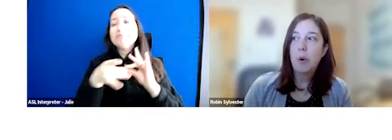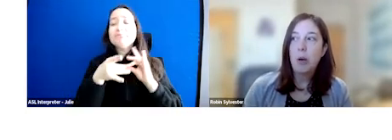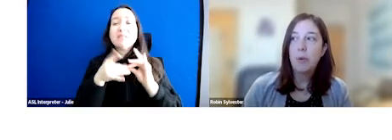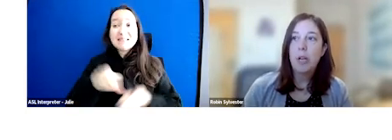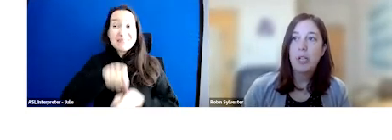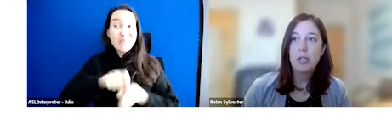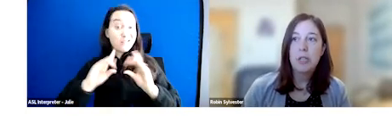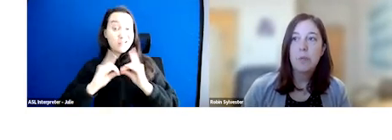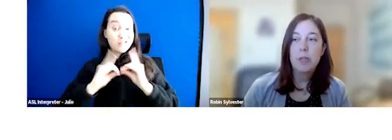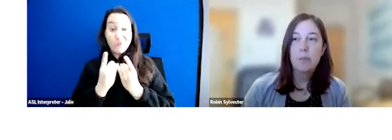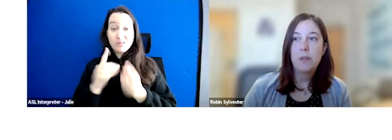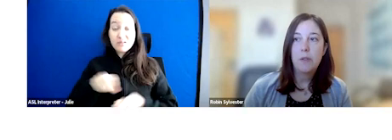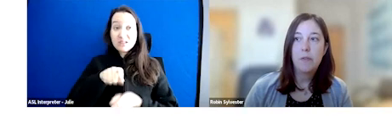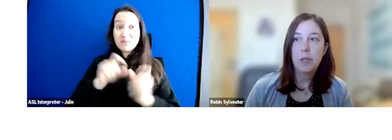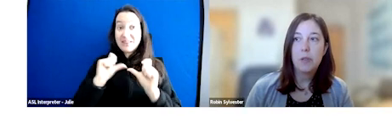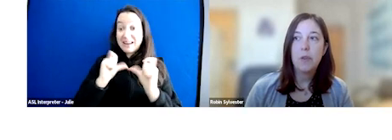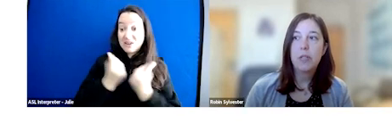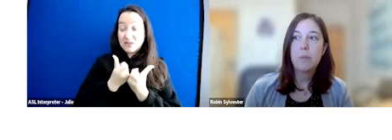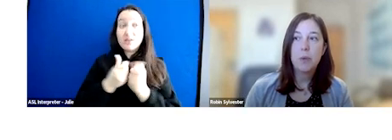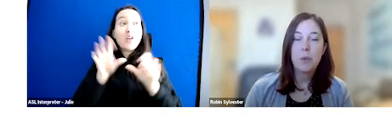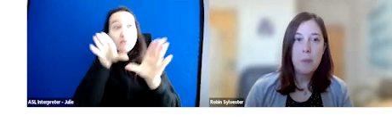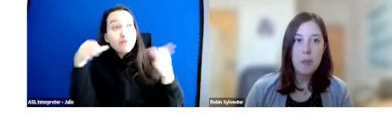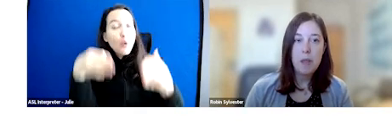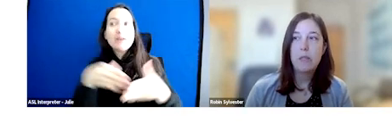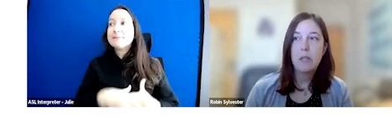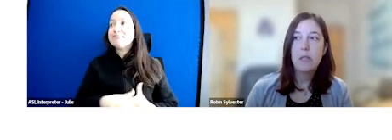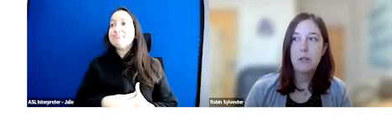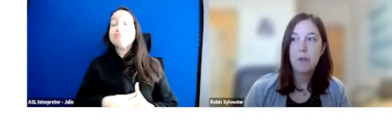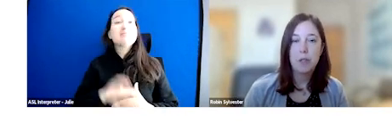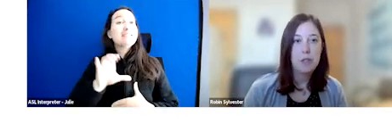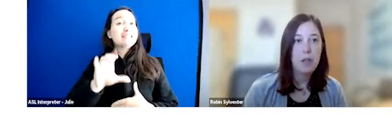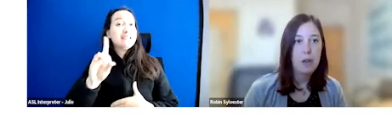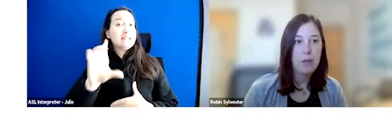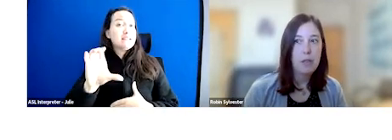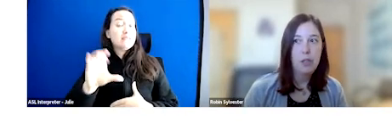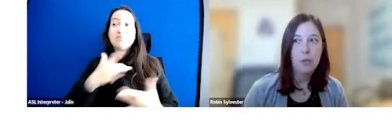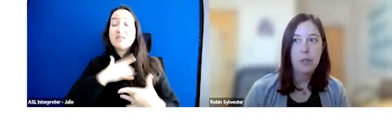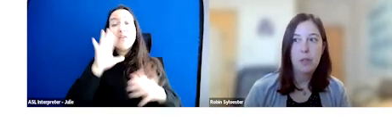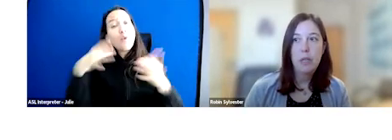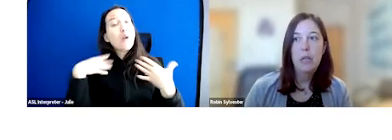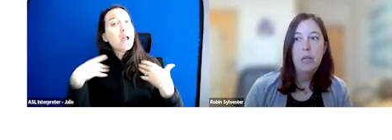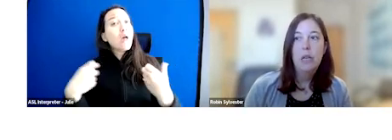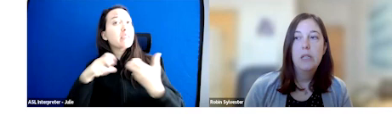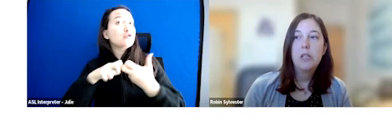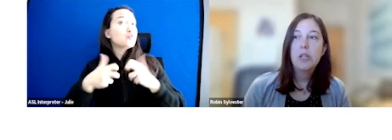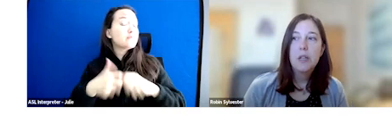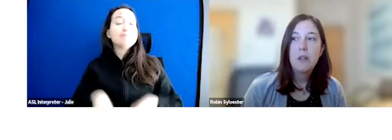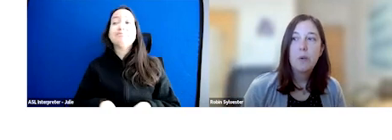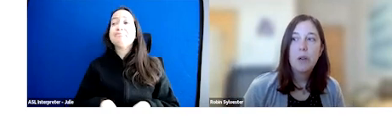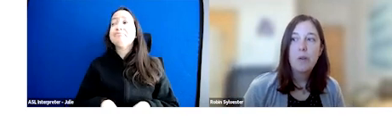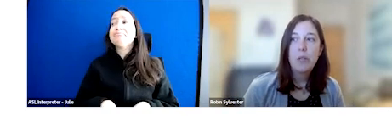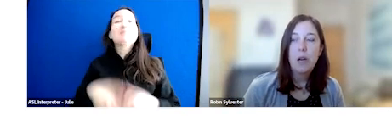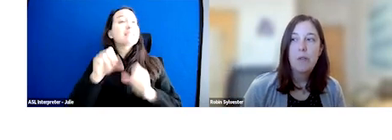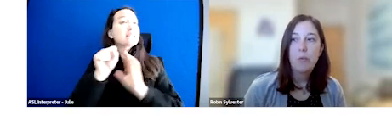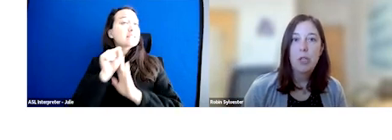specific department or agency with a specific focus. For example, the CDC focuses on health issues. In addition, state and